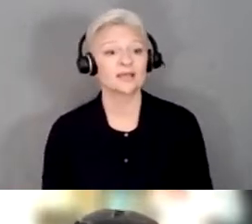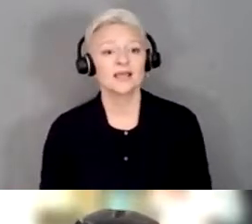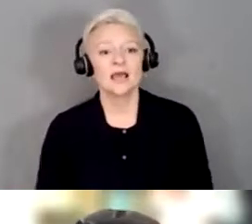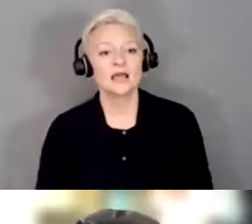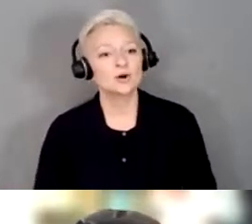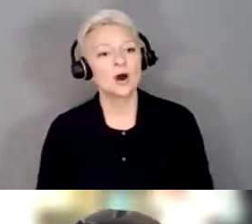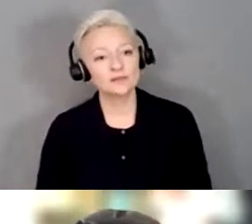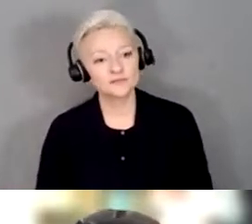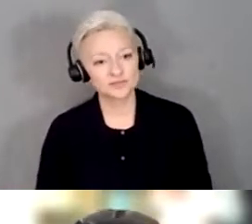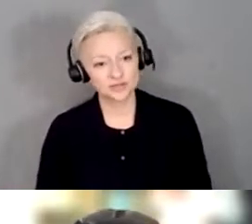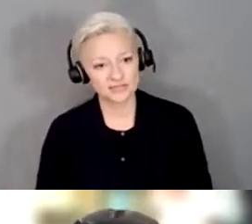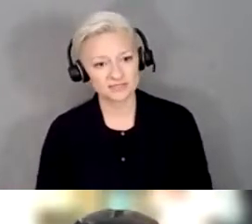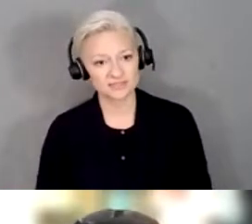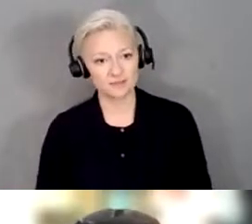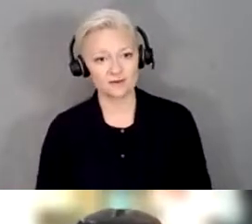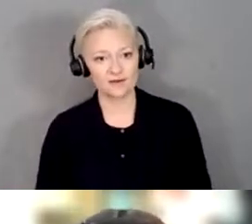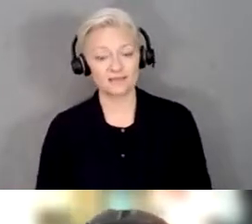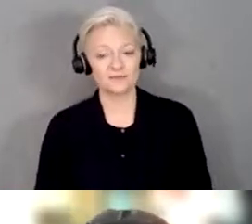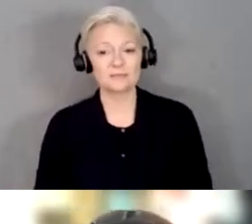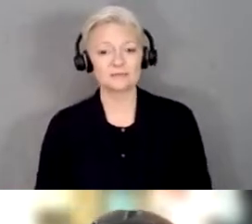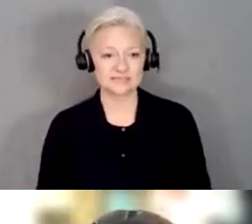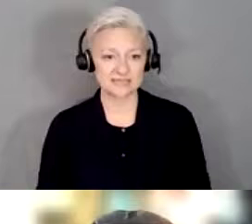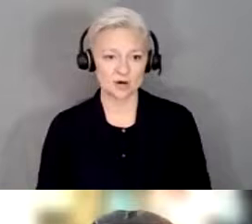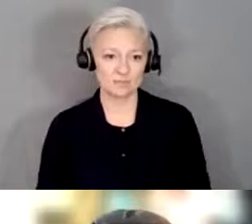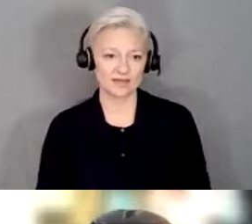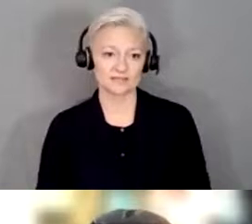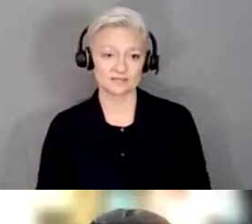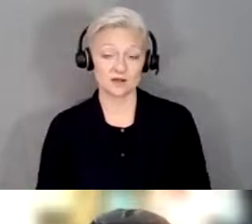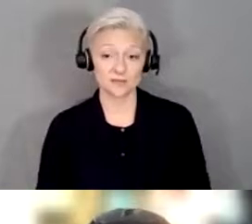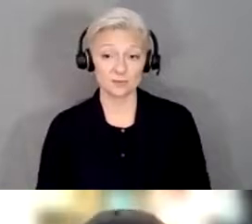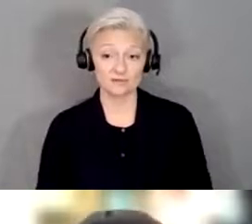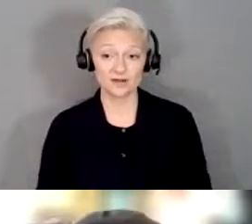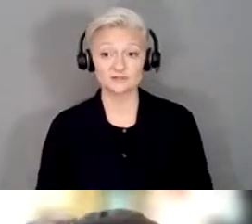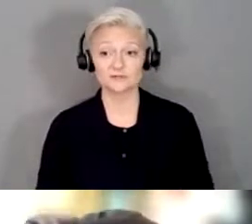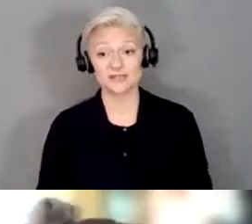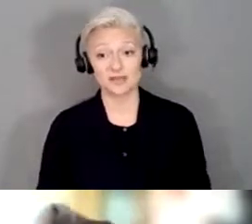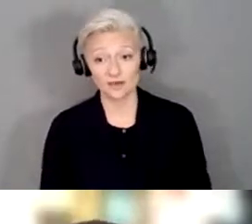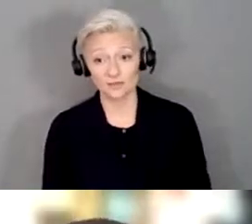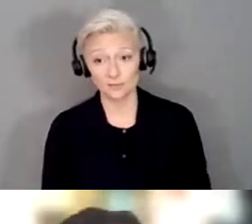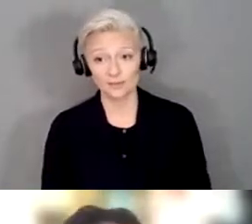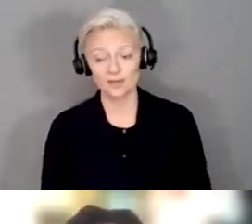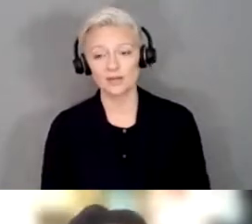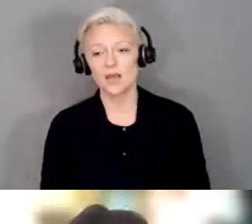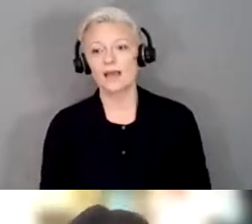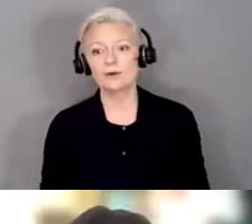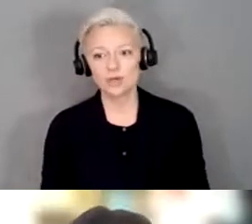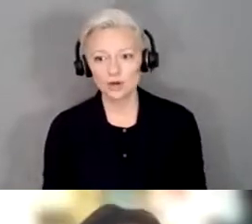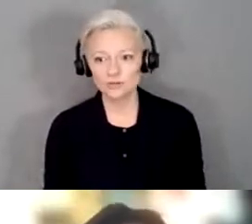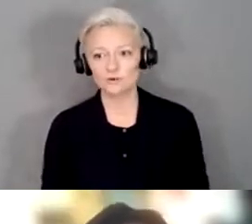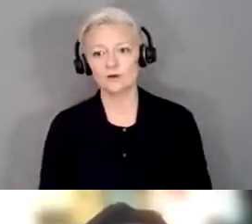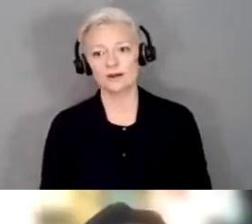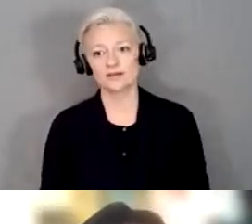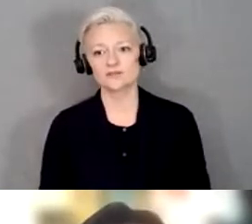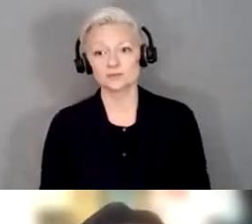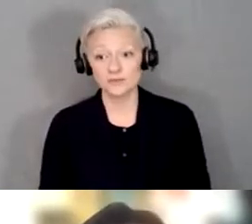broken, all of the stress that's compounding, if they're able to stay home and access their healthcare providers from a telehealth appointment, I would encourage